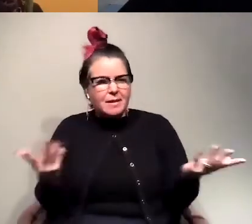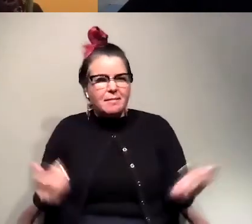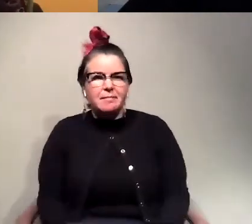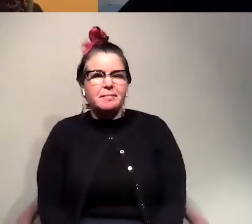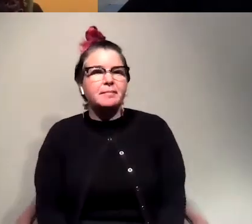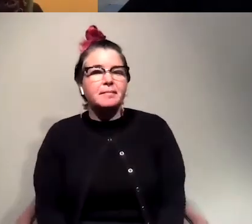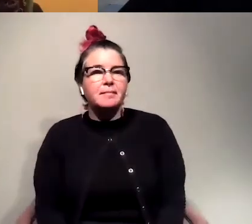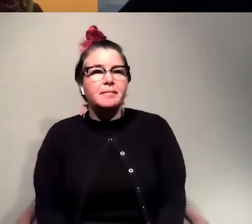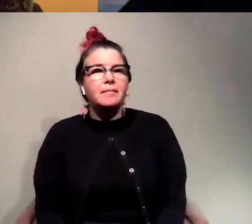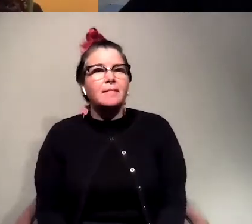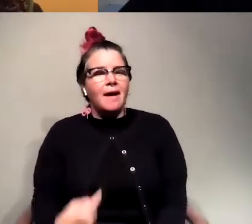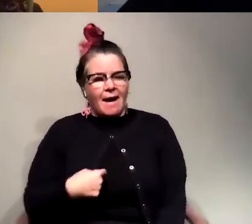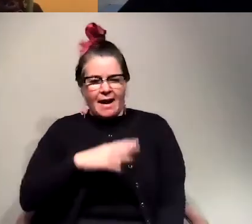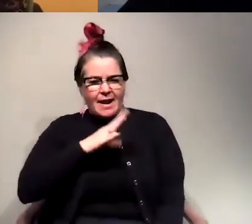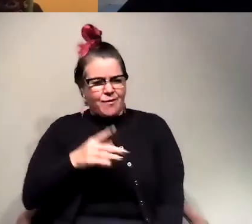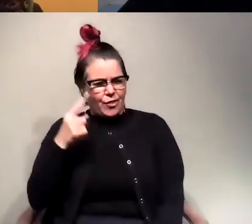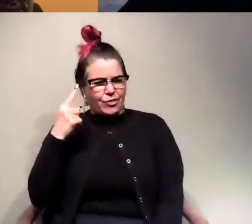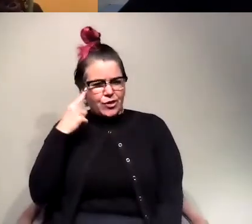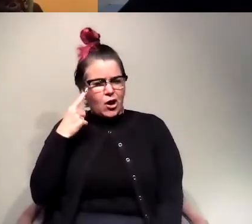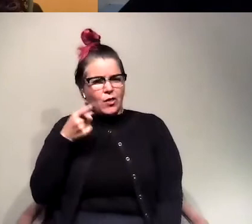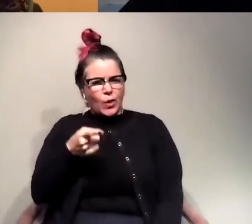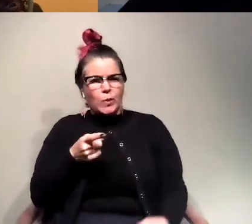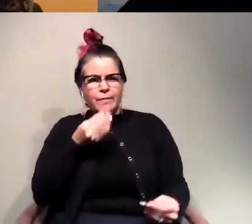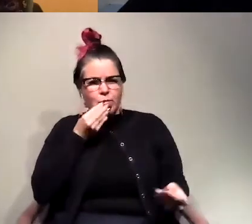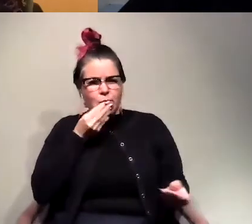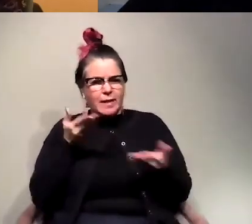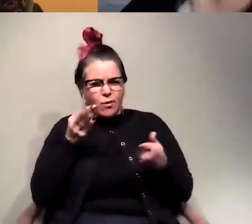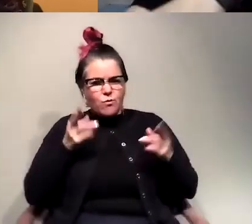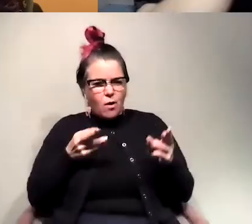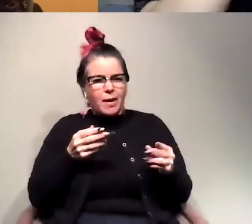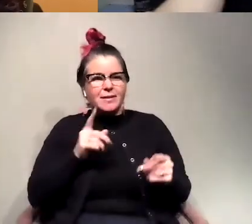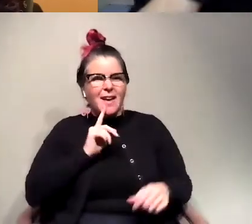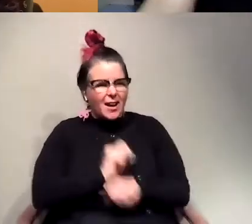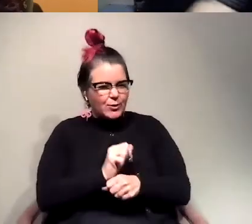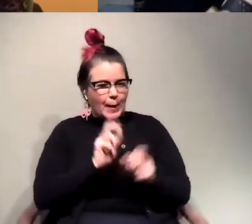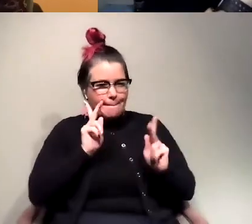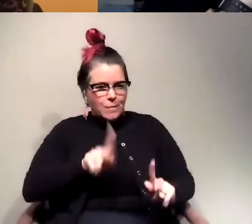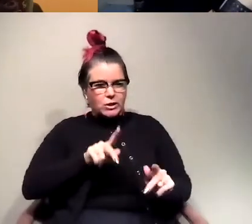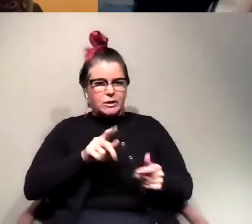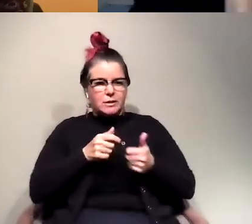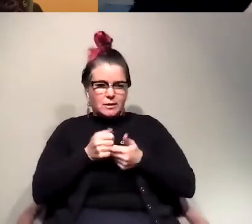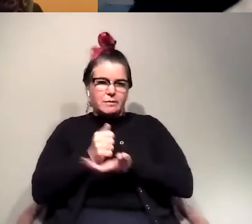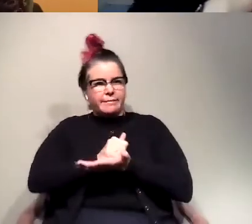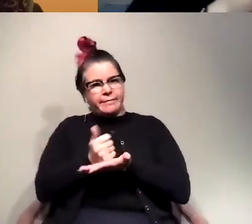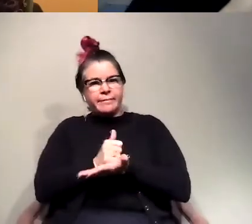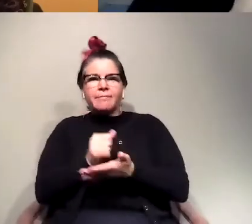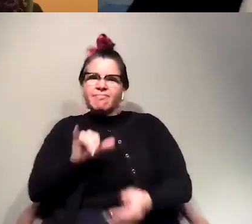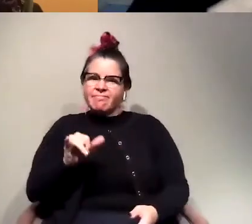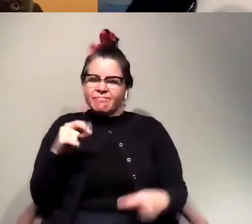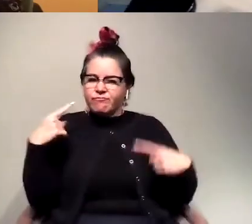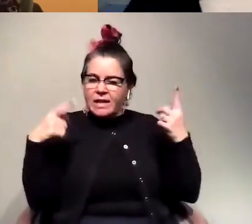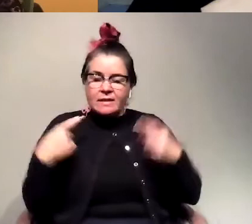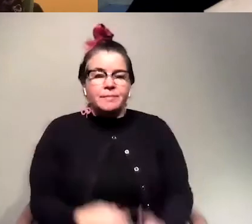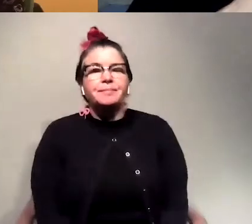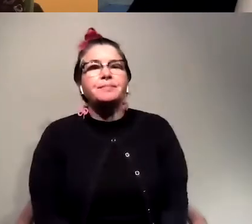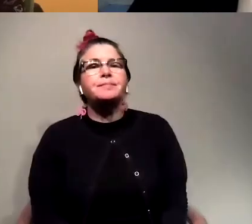I never would have known that those little food delivery robots were just like a person using a joystick. That's wild. Okay, so